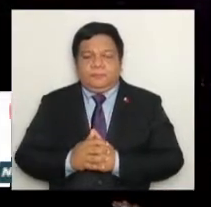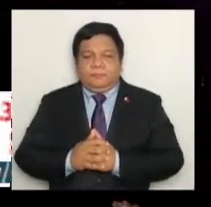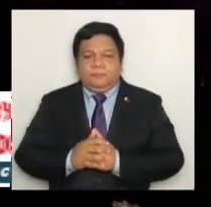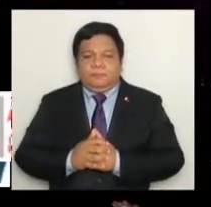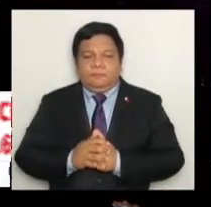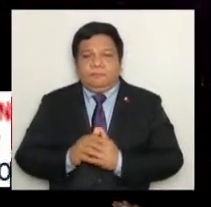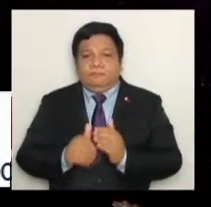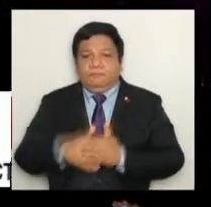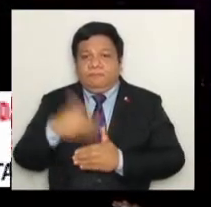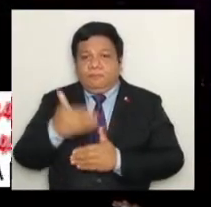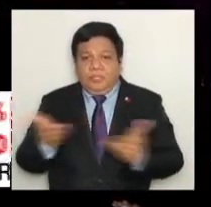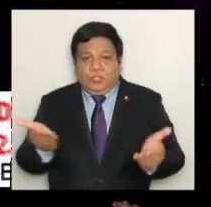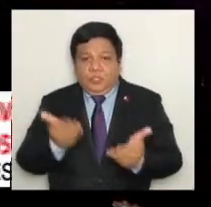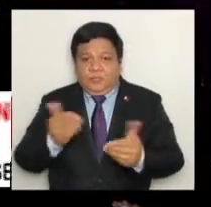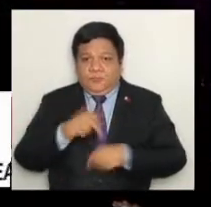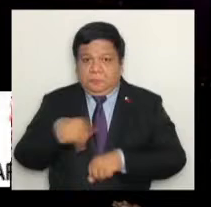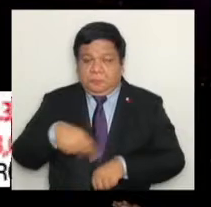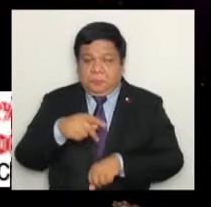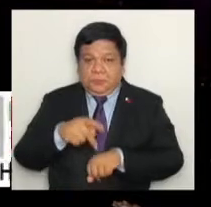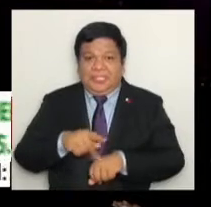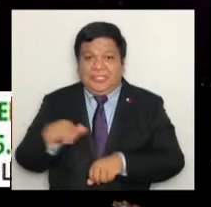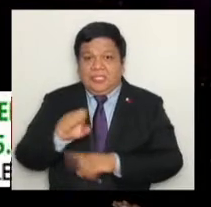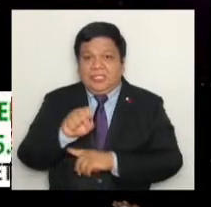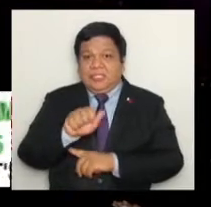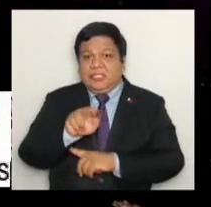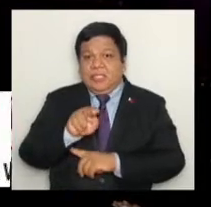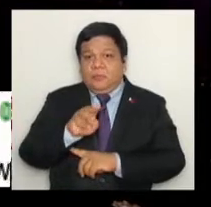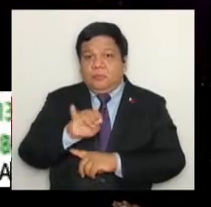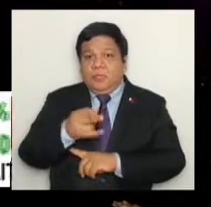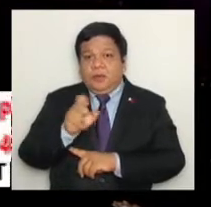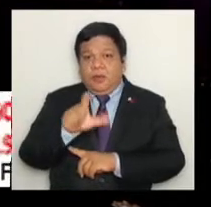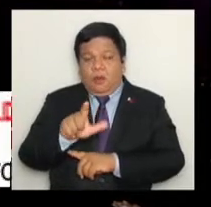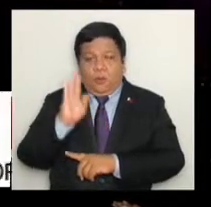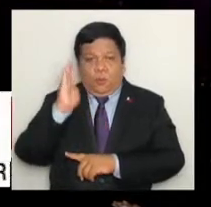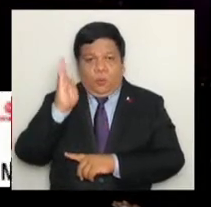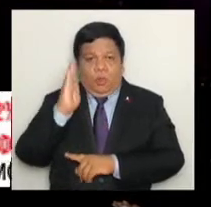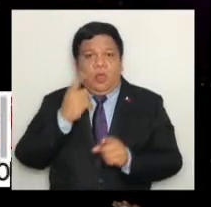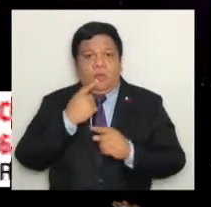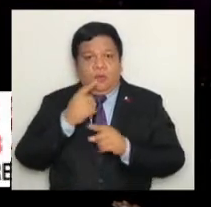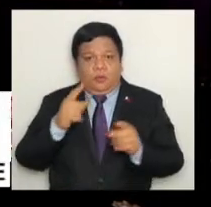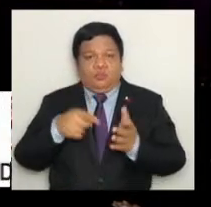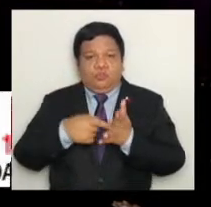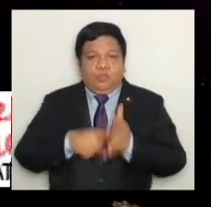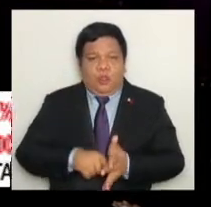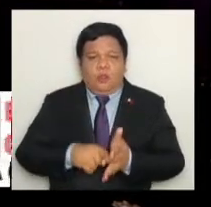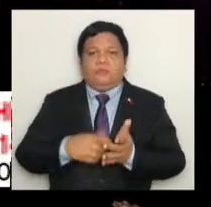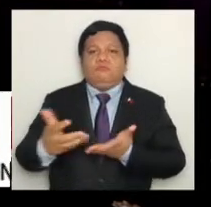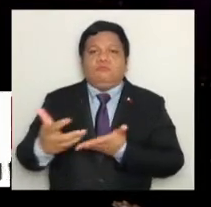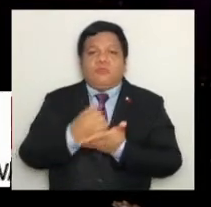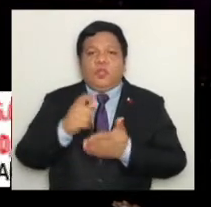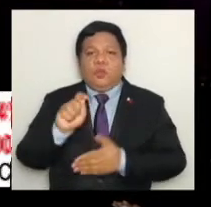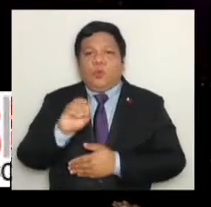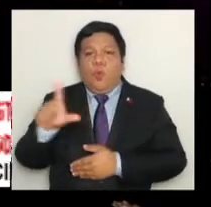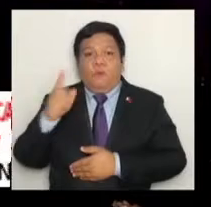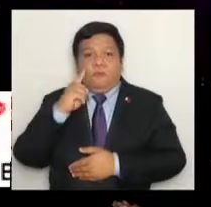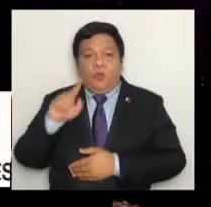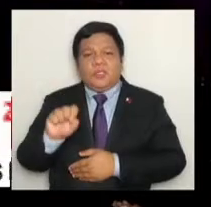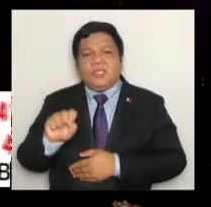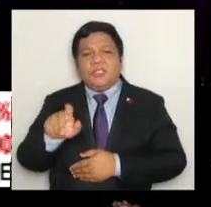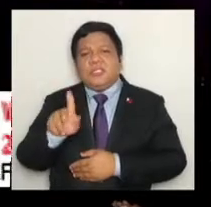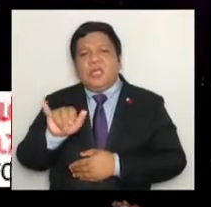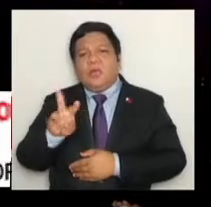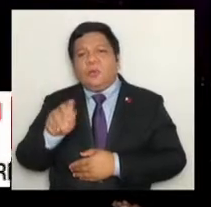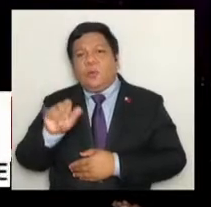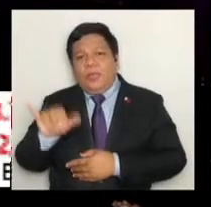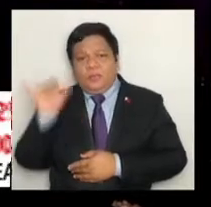Back here at home, the San Miguel Corporation will begin charging toll fees on the Skyway Stage 3 by